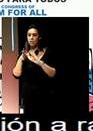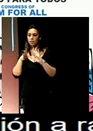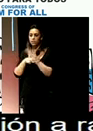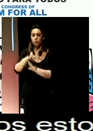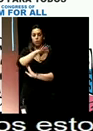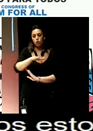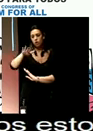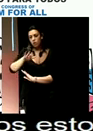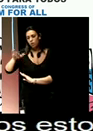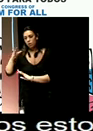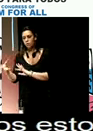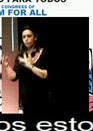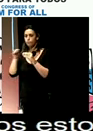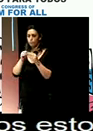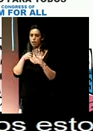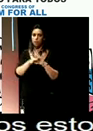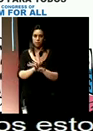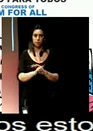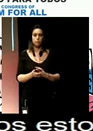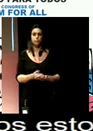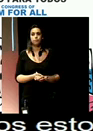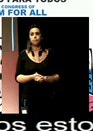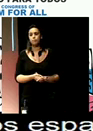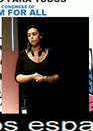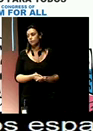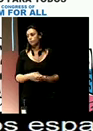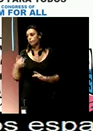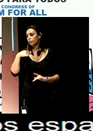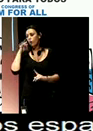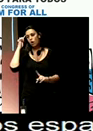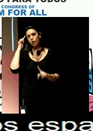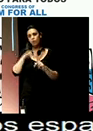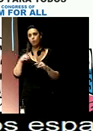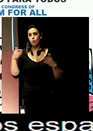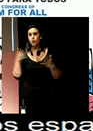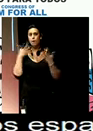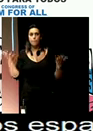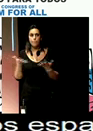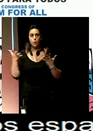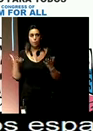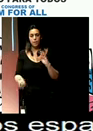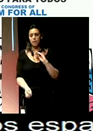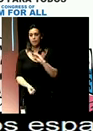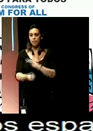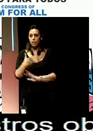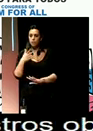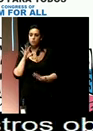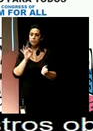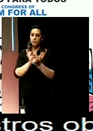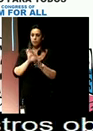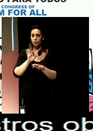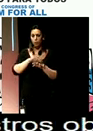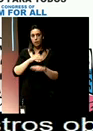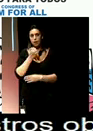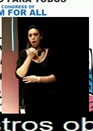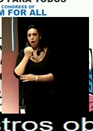It's a new experience in which we wanted to make new spaces accessible. Our objectives are to promote the